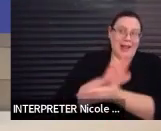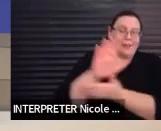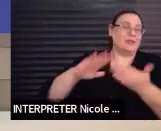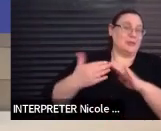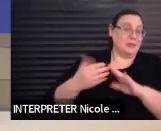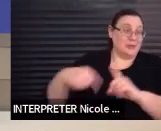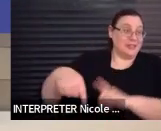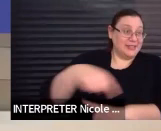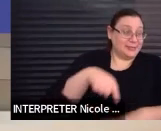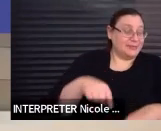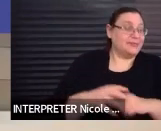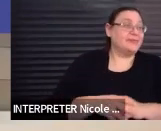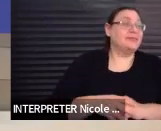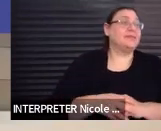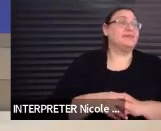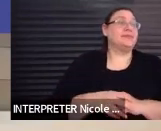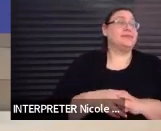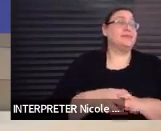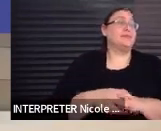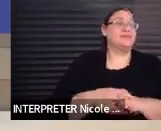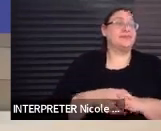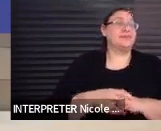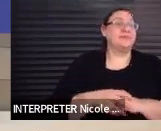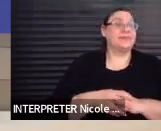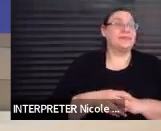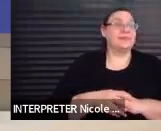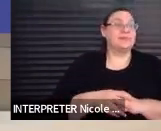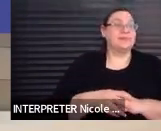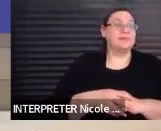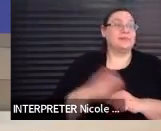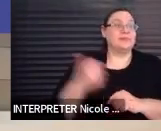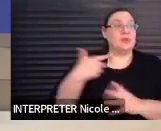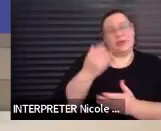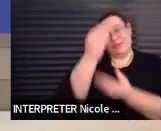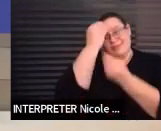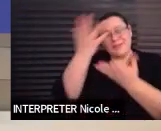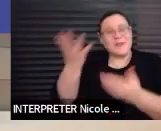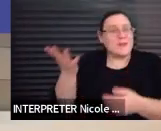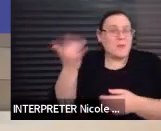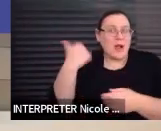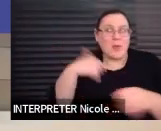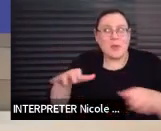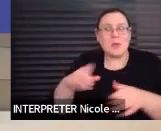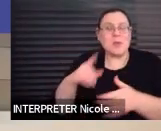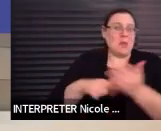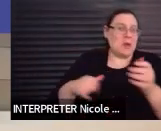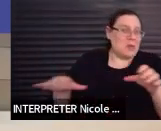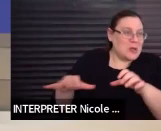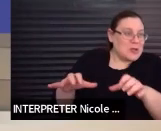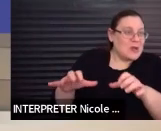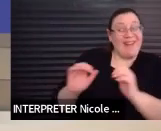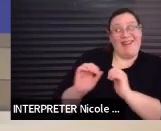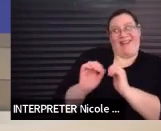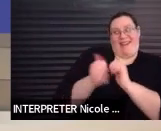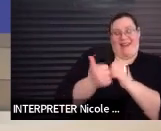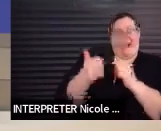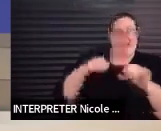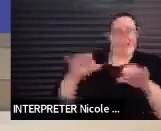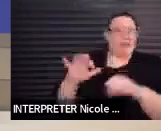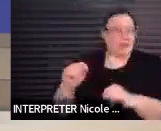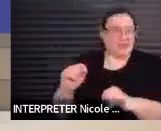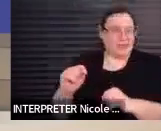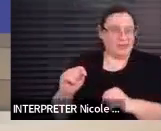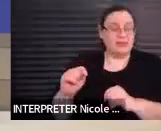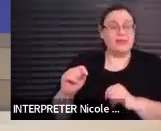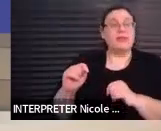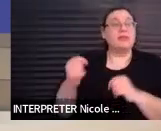So we want to tell them why we are doing what we are doing and how we are doing. So what we